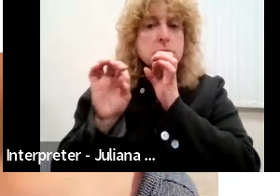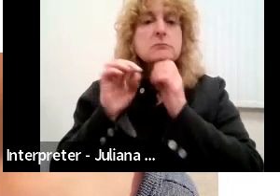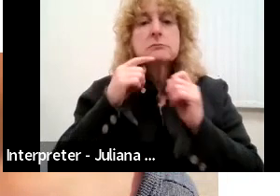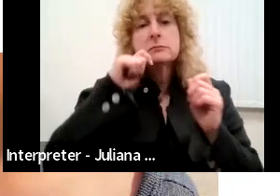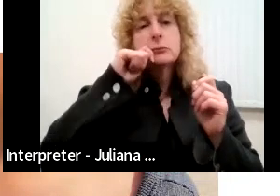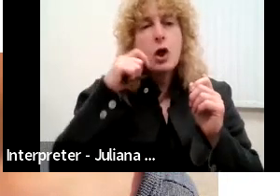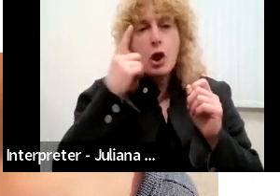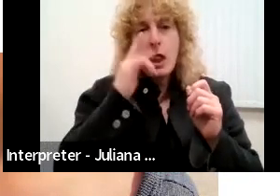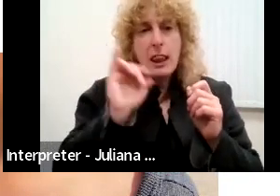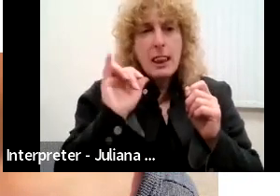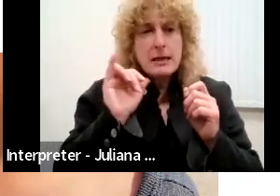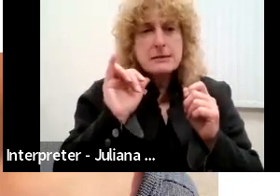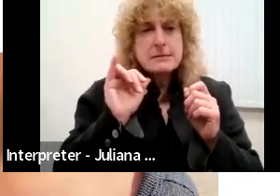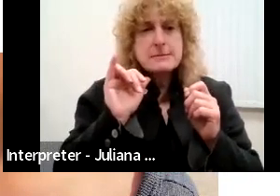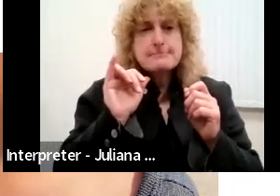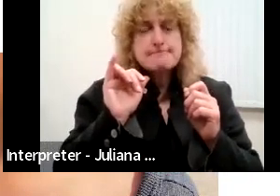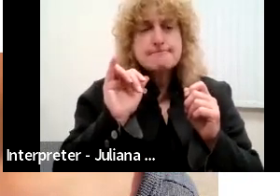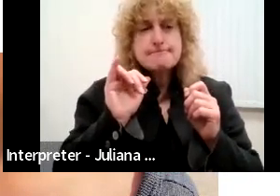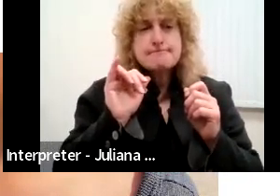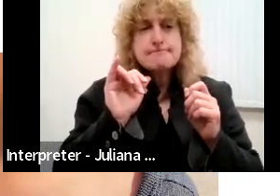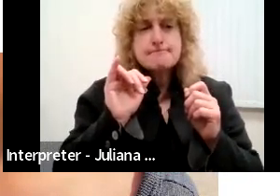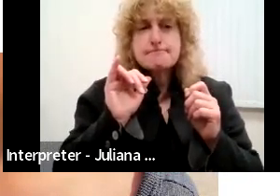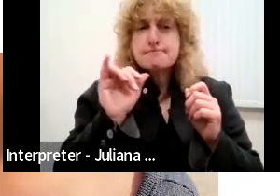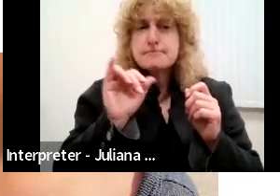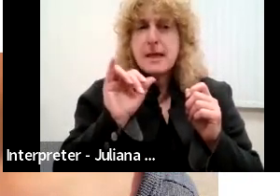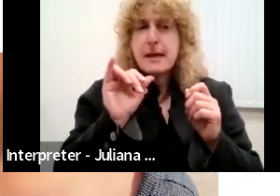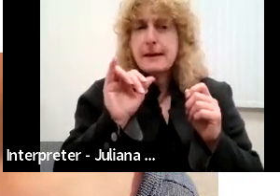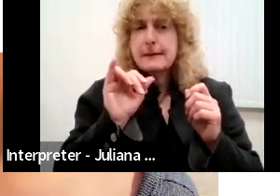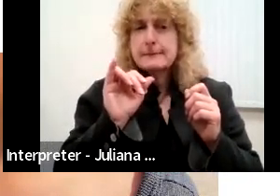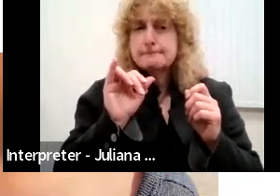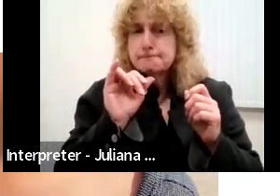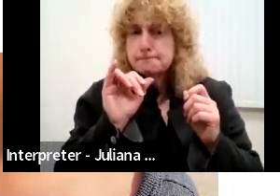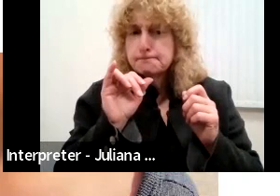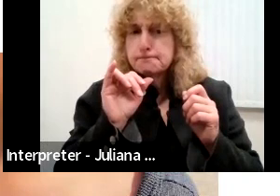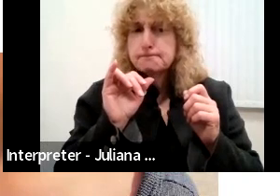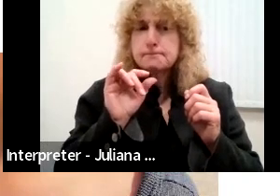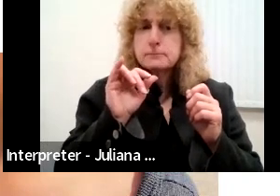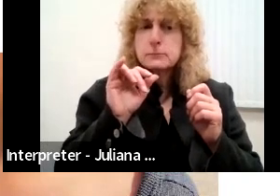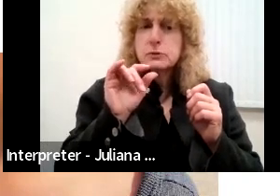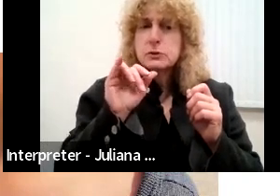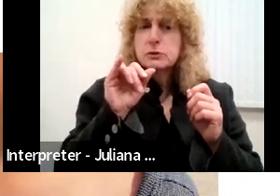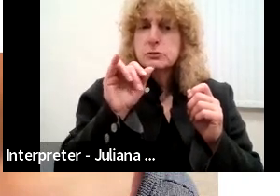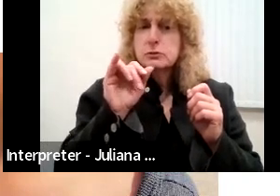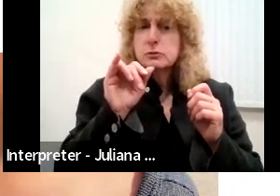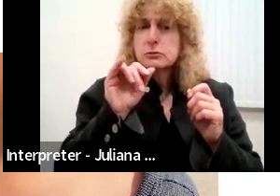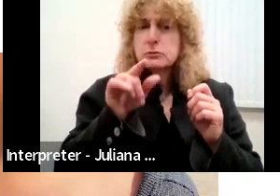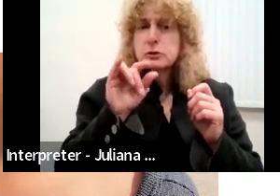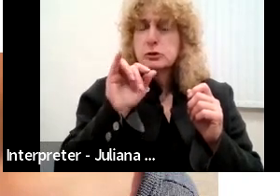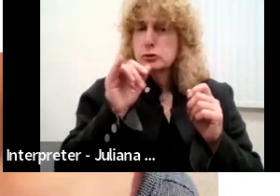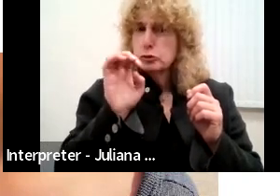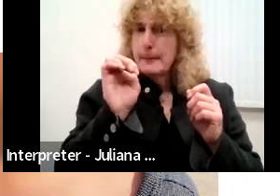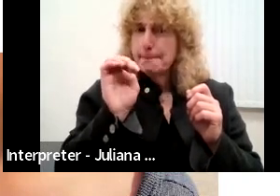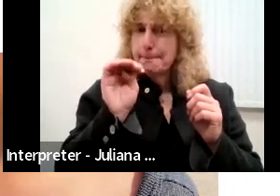it looks like it's almost shaped like a gem. And then there's also an image of another child that's chewing their